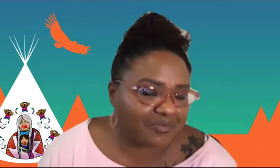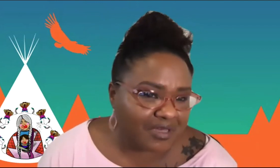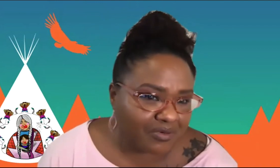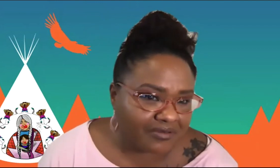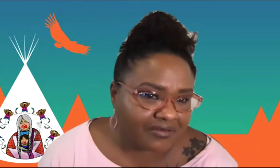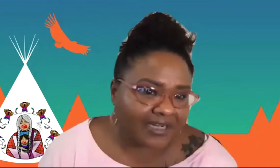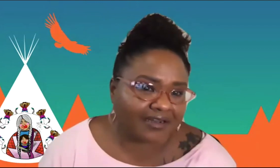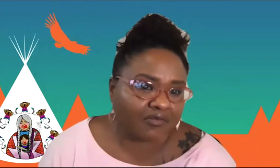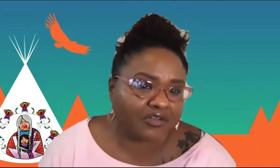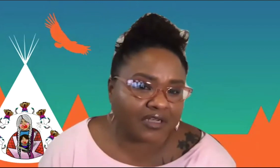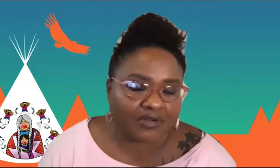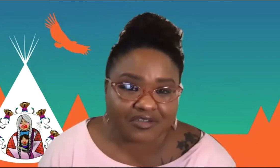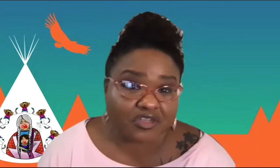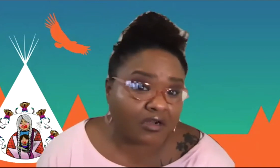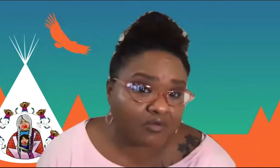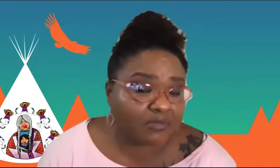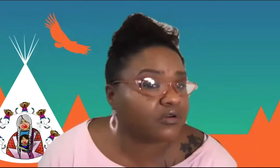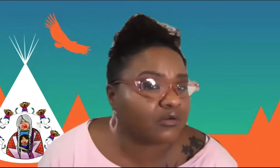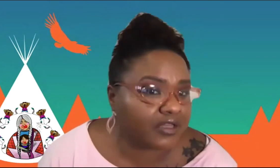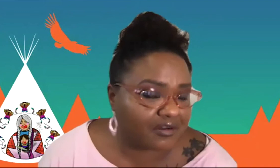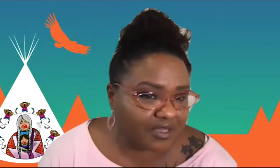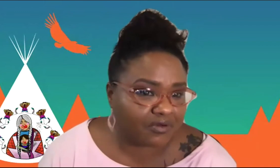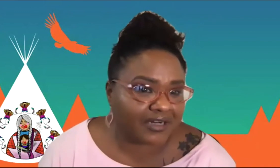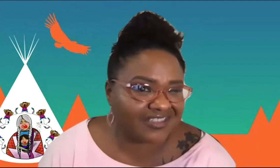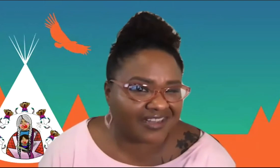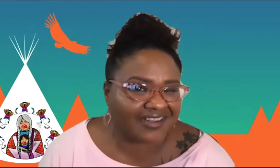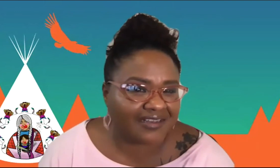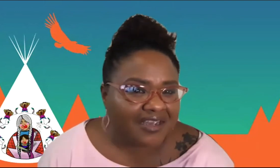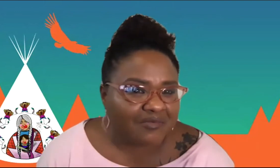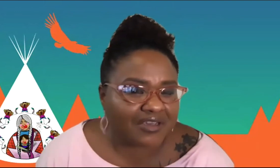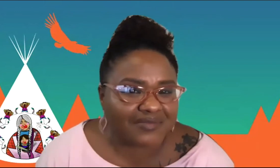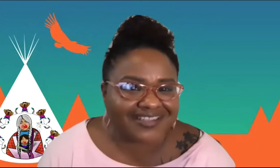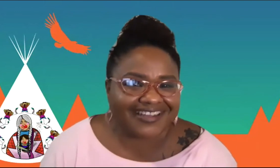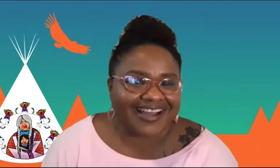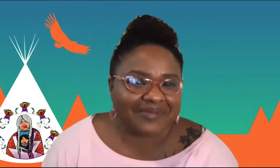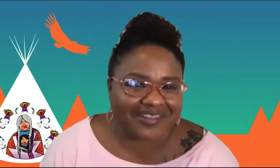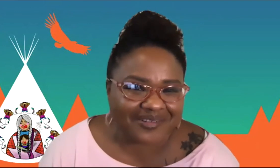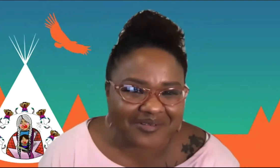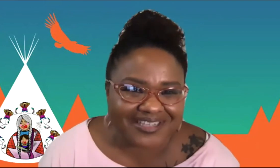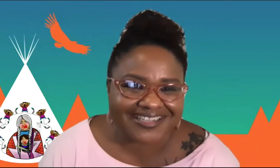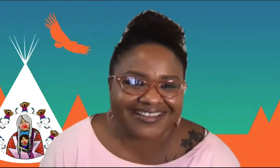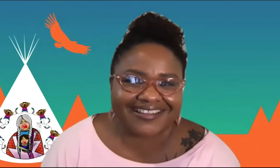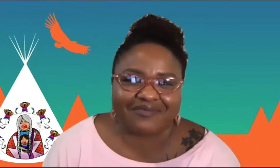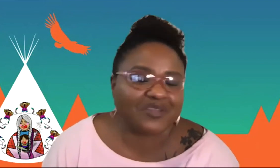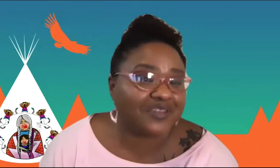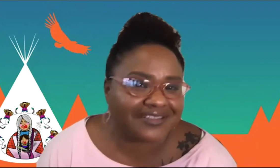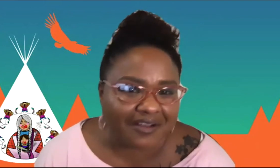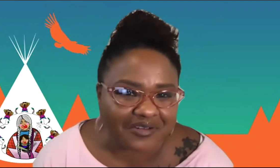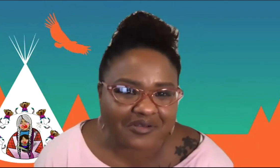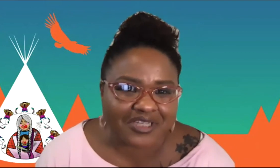our own people, right? Are we doing research on our people or with our people, right? So that kind of becomes the like hypothetical question, like